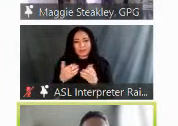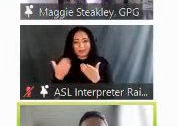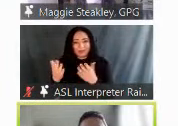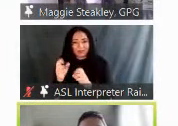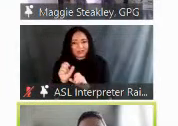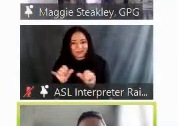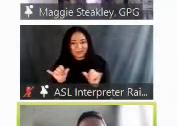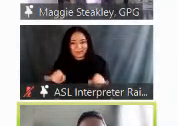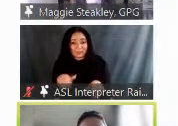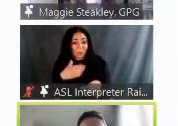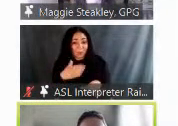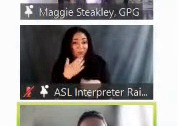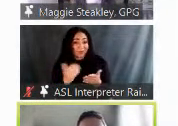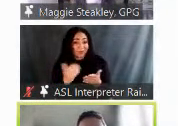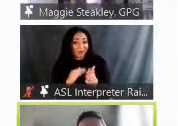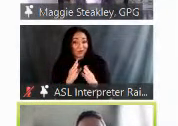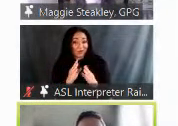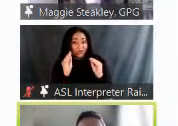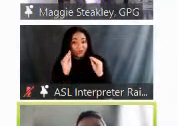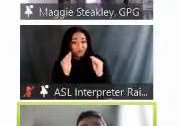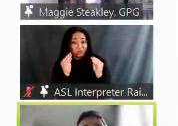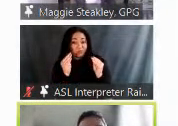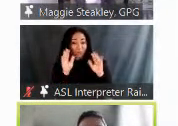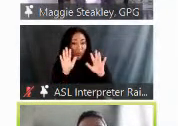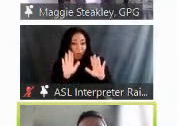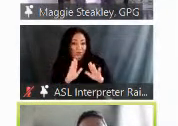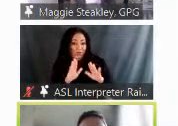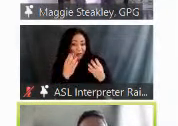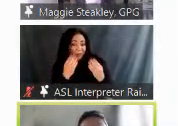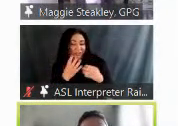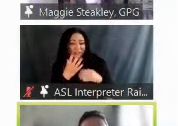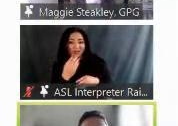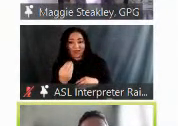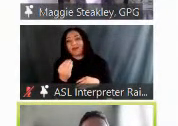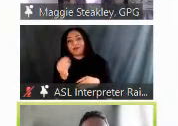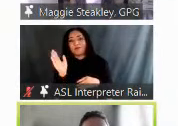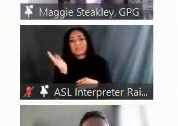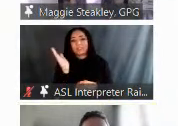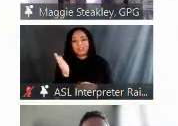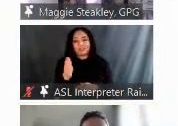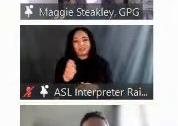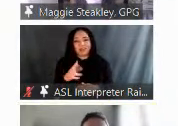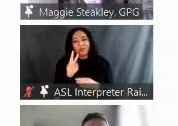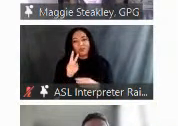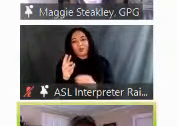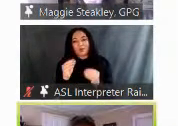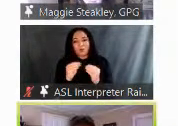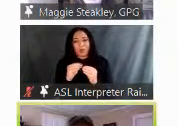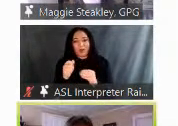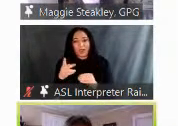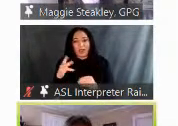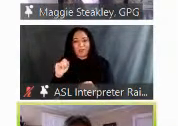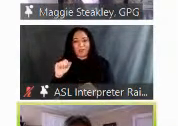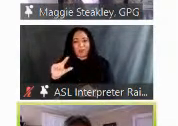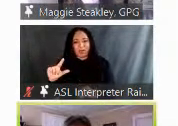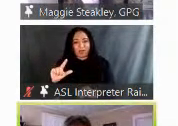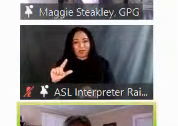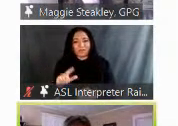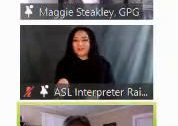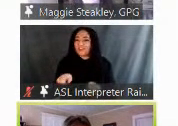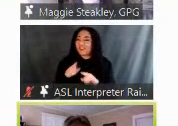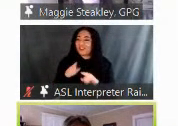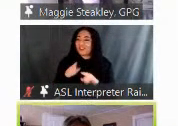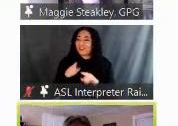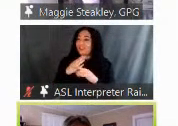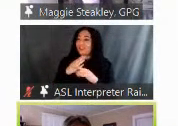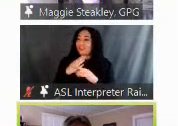the great data and presentation. Look forward to more of this in April. Thanks, Tony. Also, Aaron just flagged